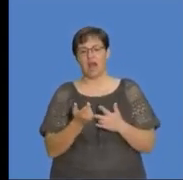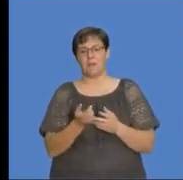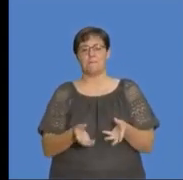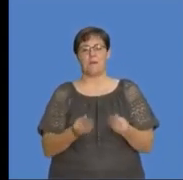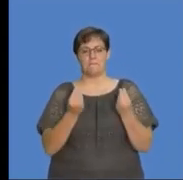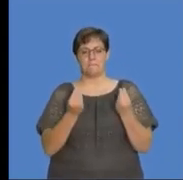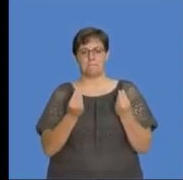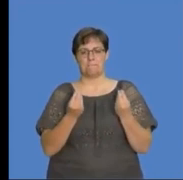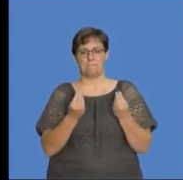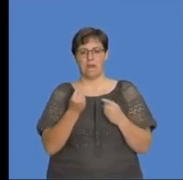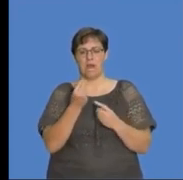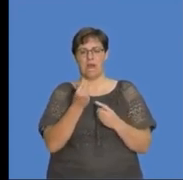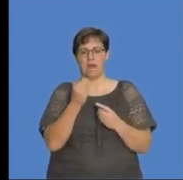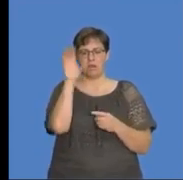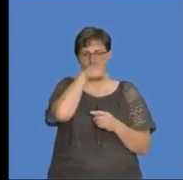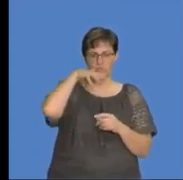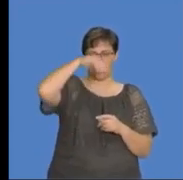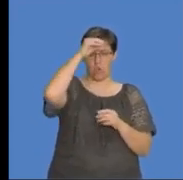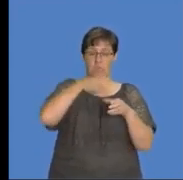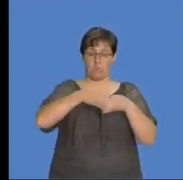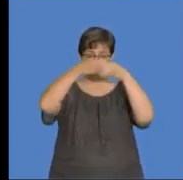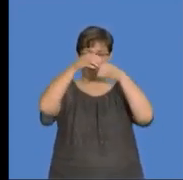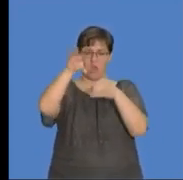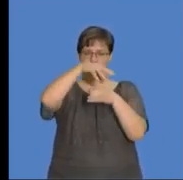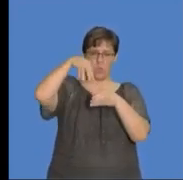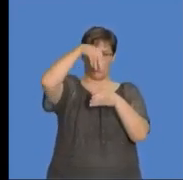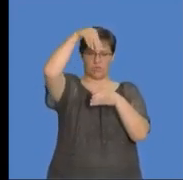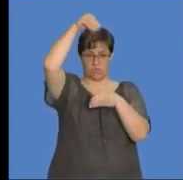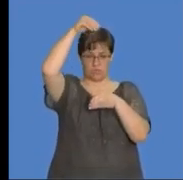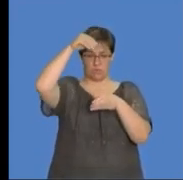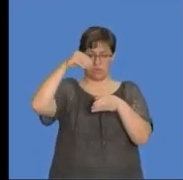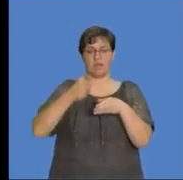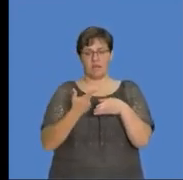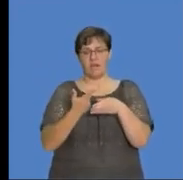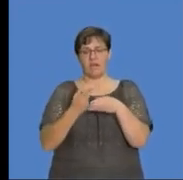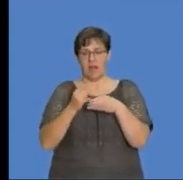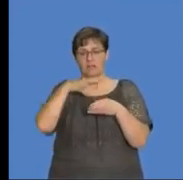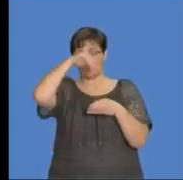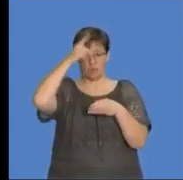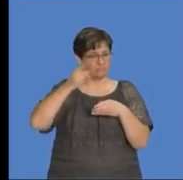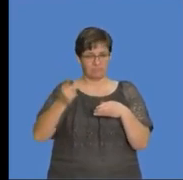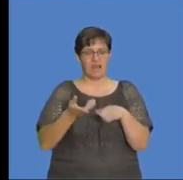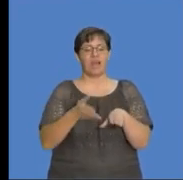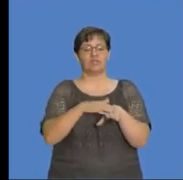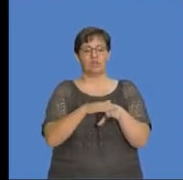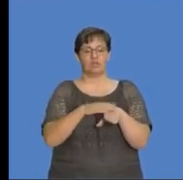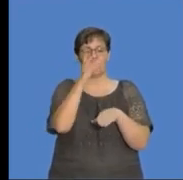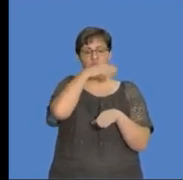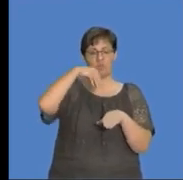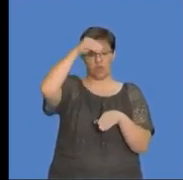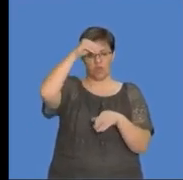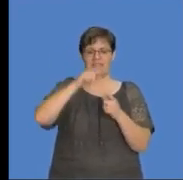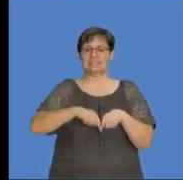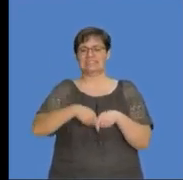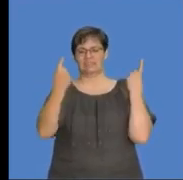industries, you get where you've got smoke coming out of chimneys. So to exclude the smoke, from the plant, they also charge